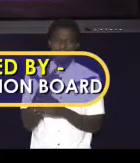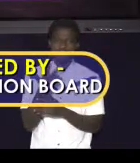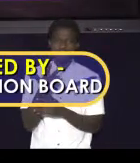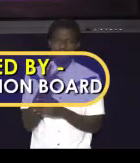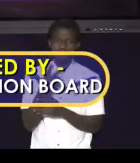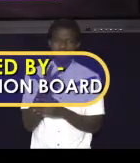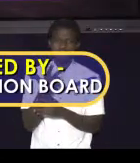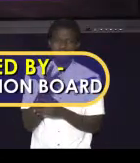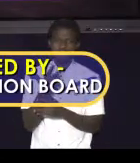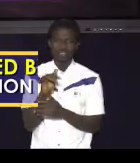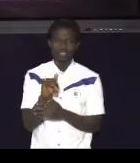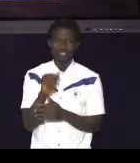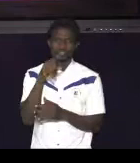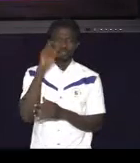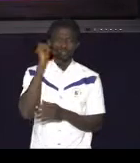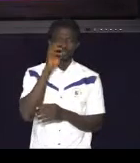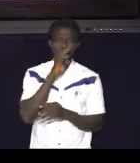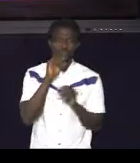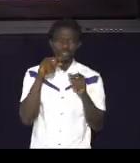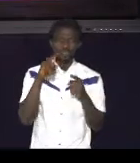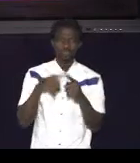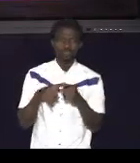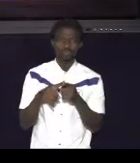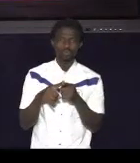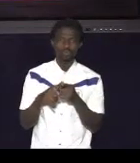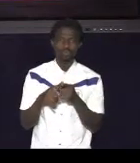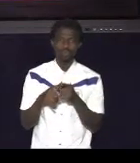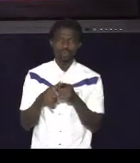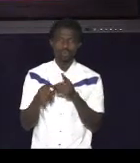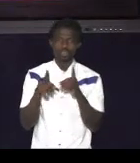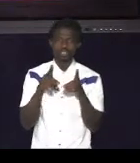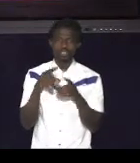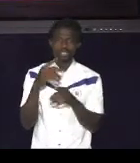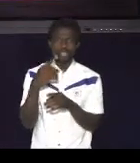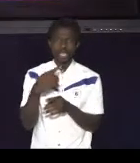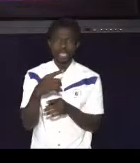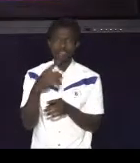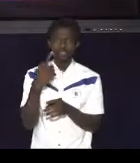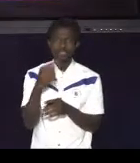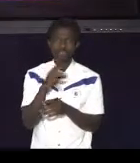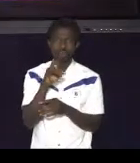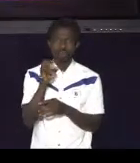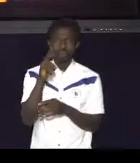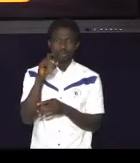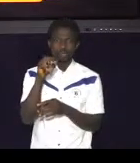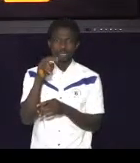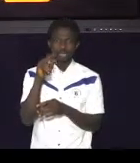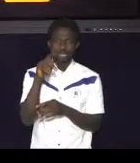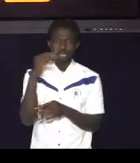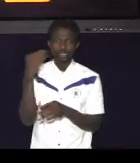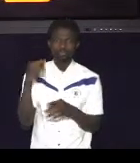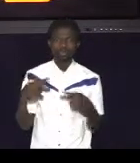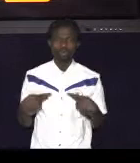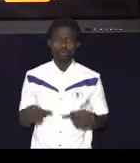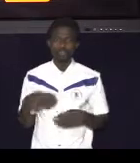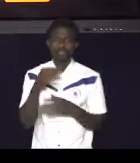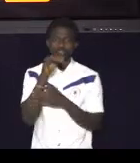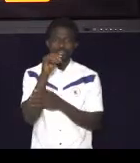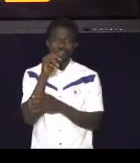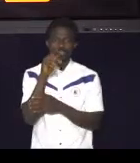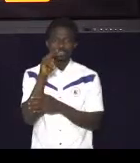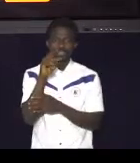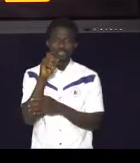Secondly, you should be able to describe the components of physical fitness and state